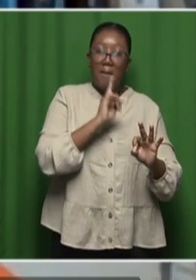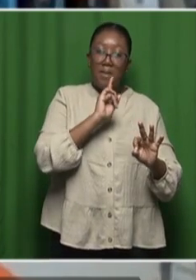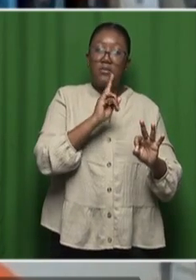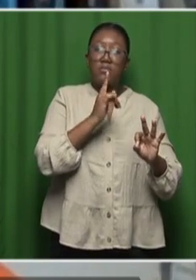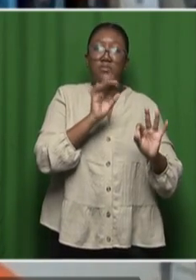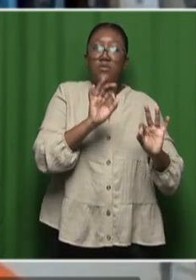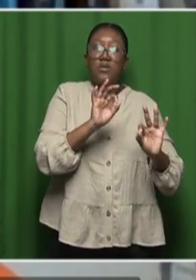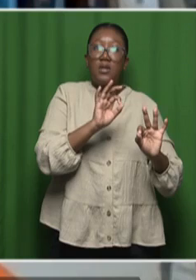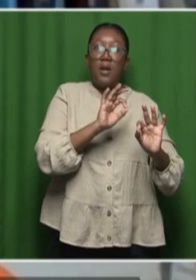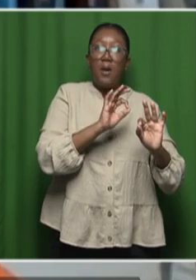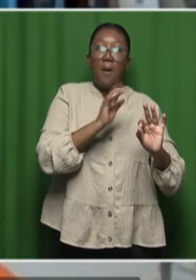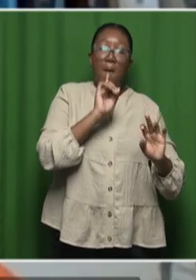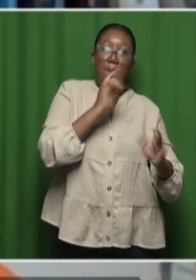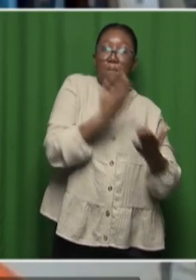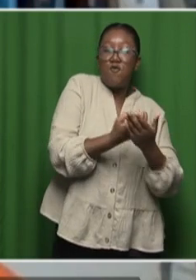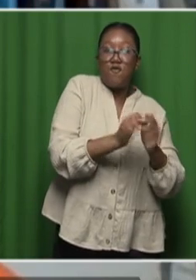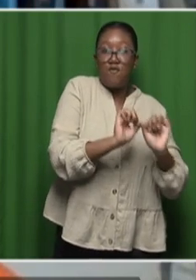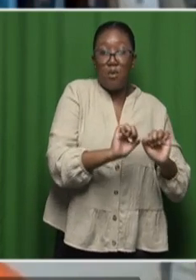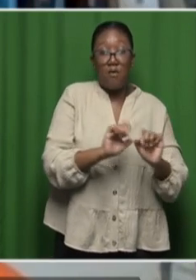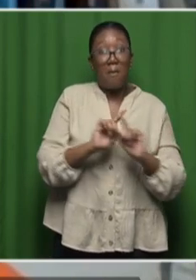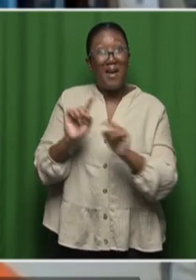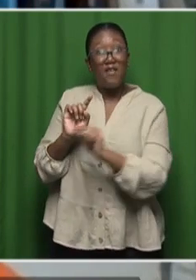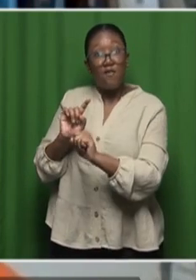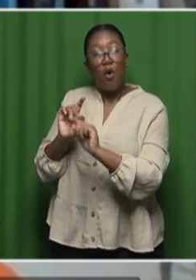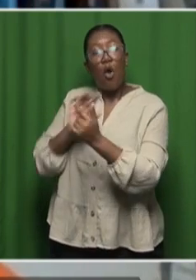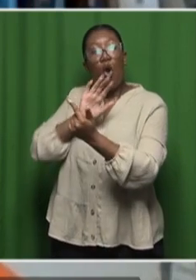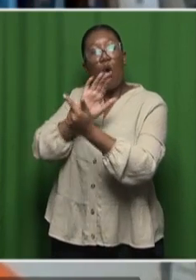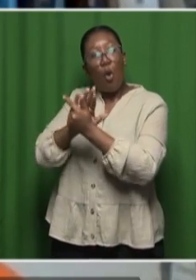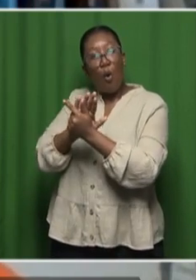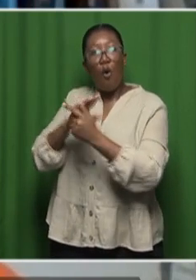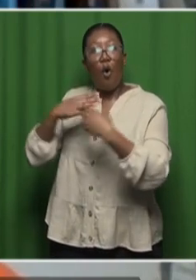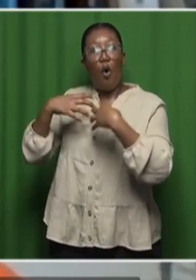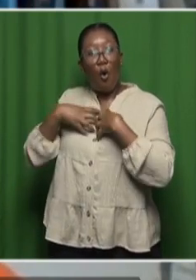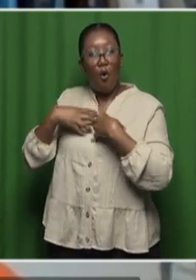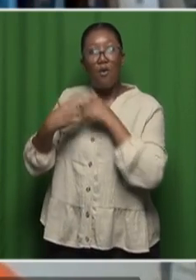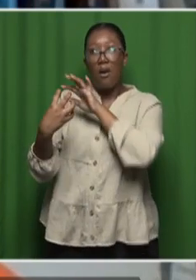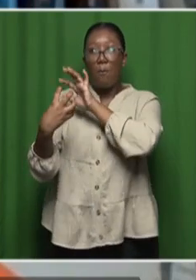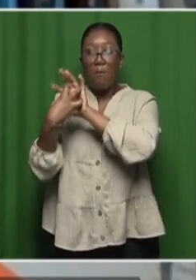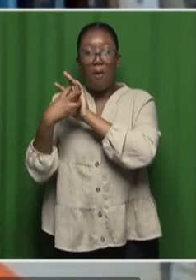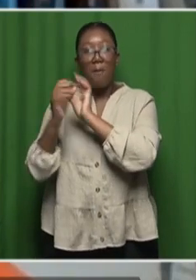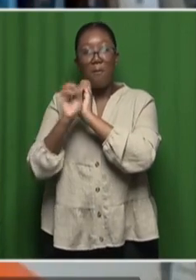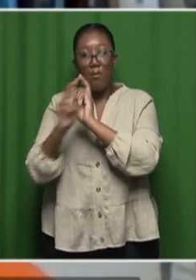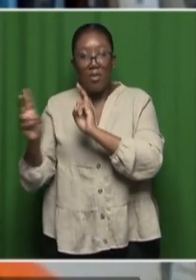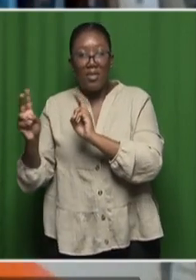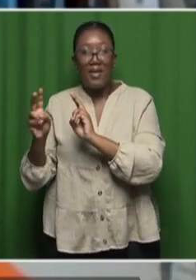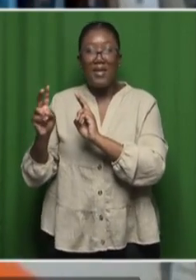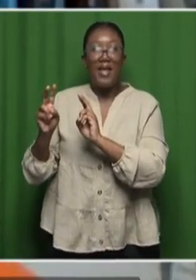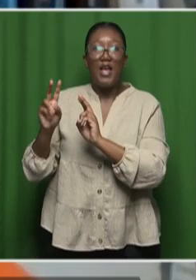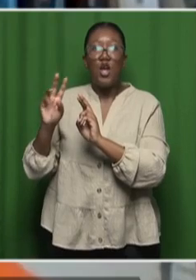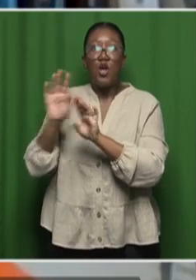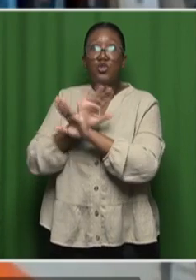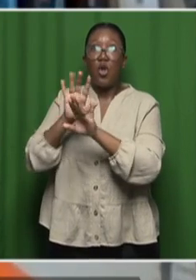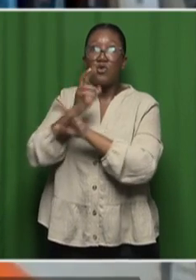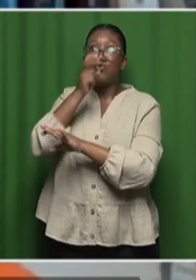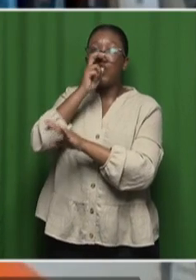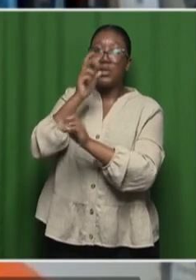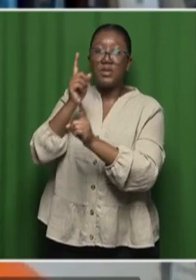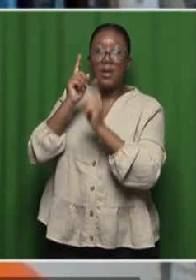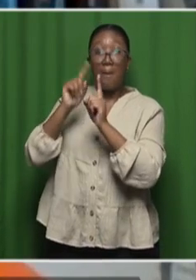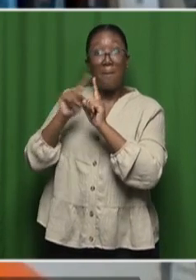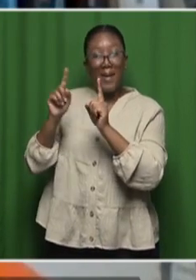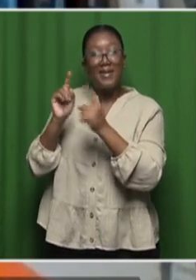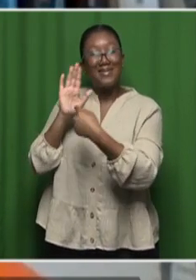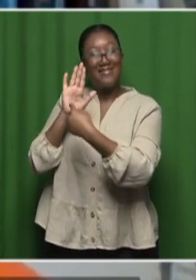necessarily apply in terms of trademark law, particularly cases based on passing off. As long as the ANC can show